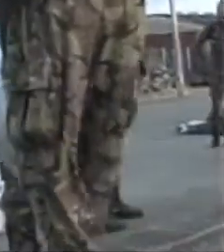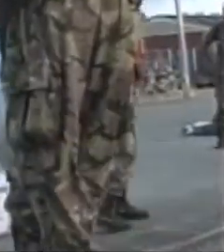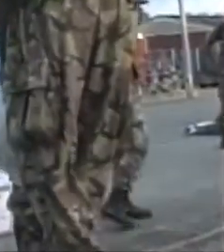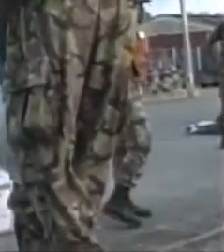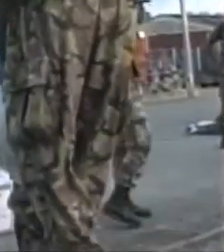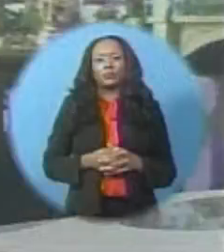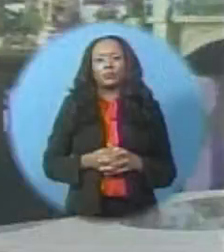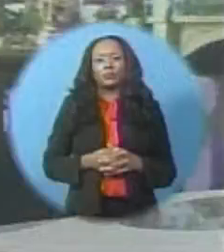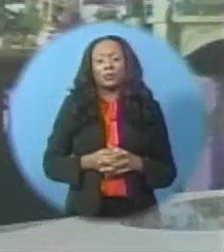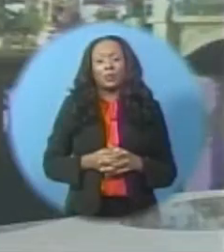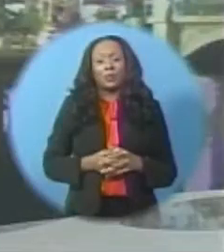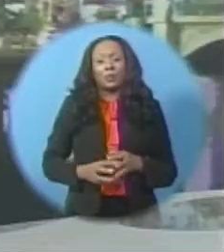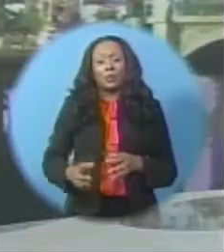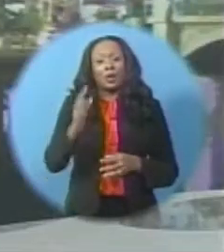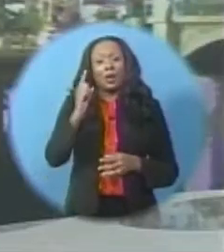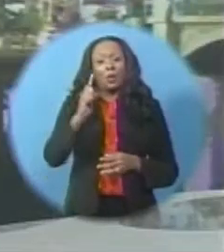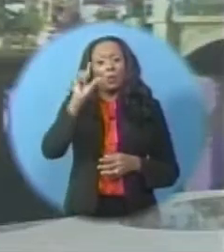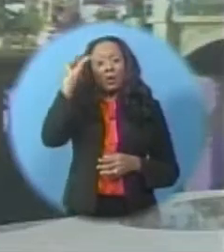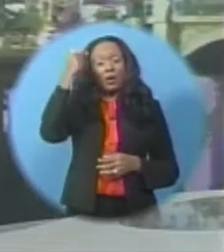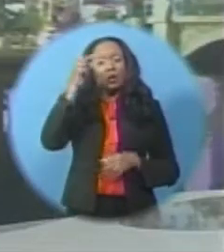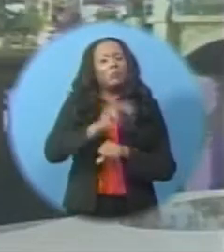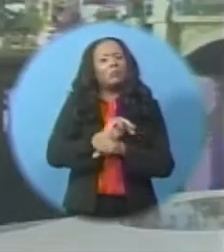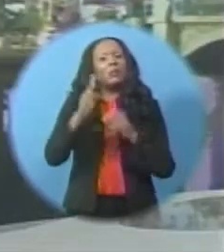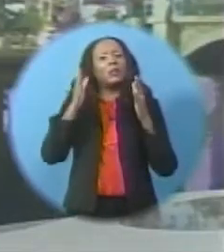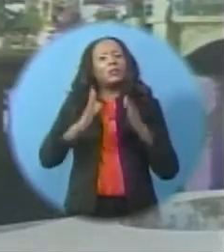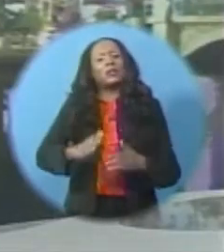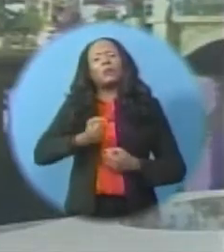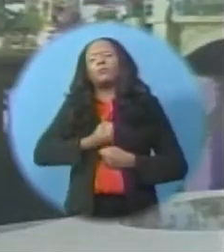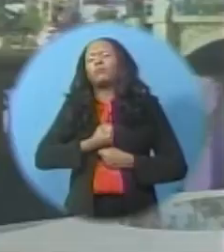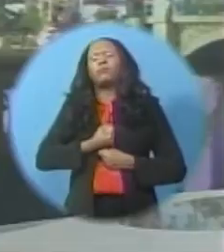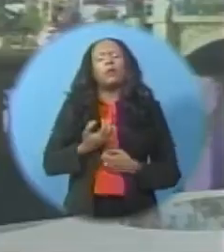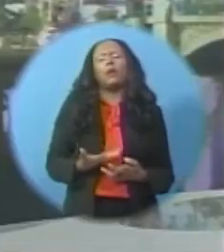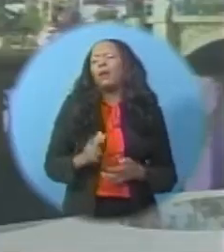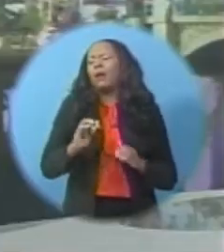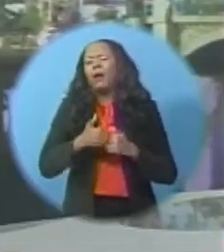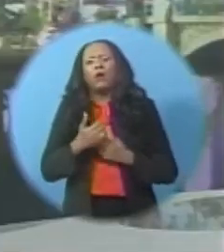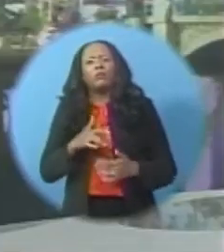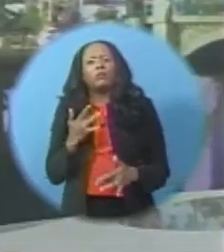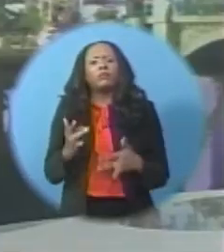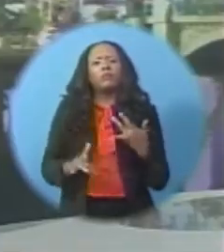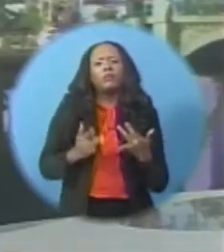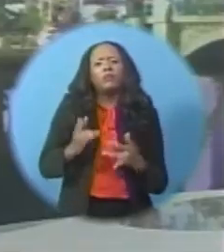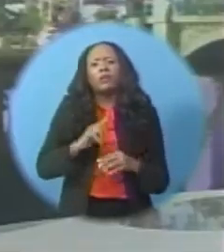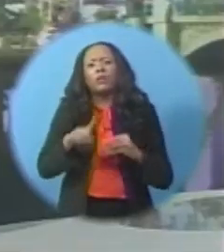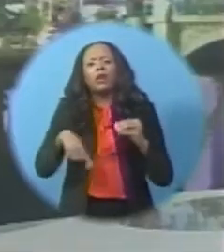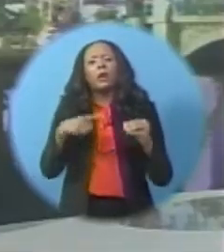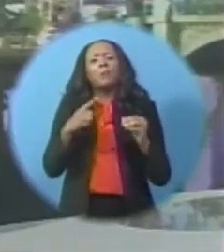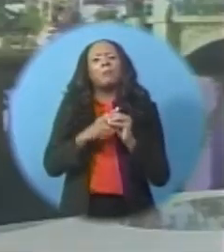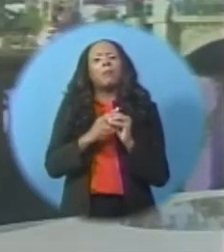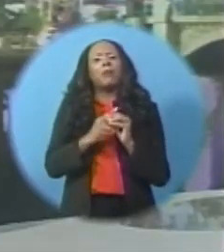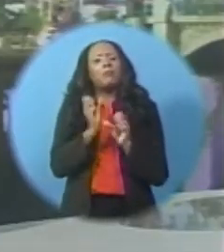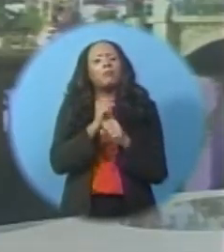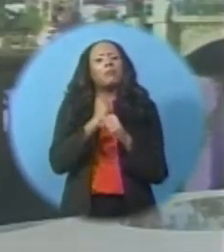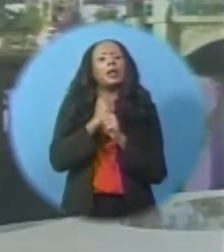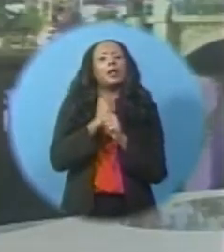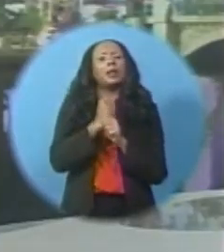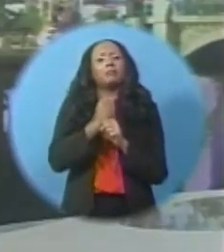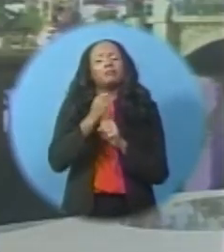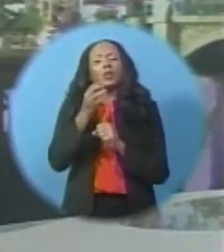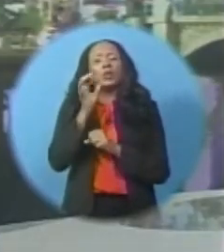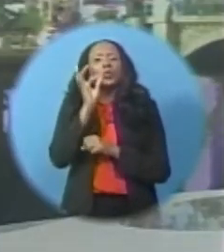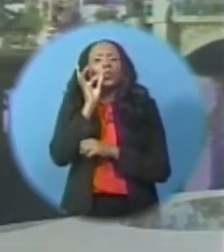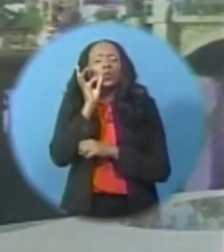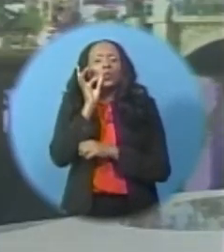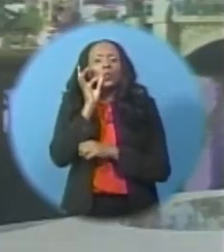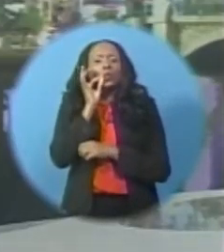News. Sharika, thanks. At least one government minister is airing his opposition to the legalization of